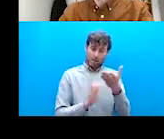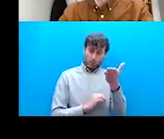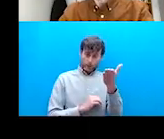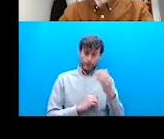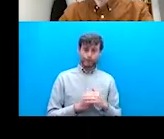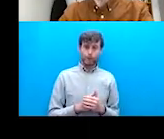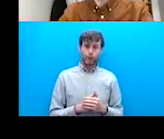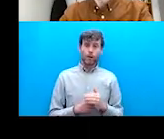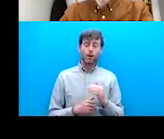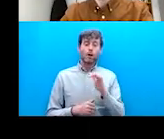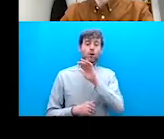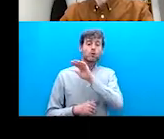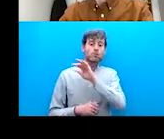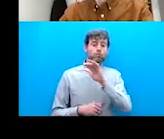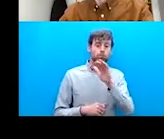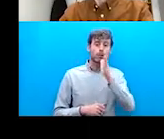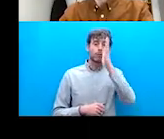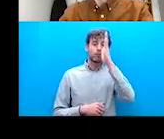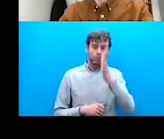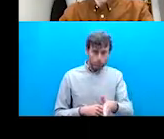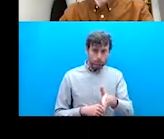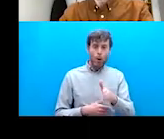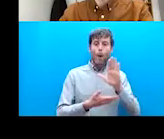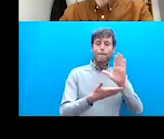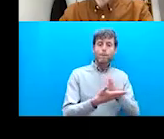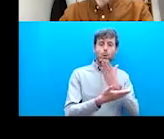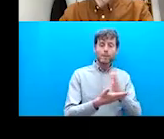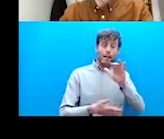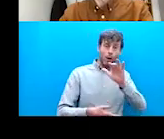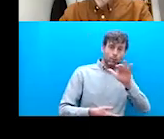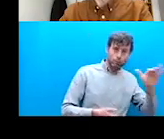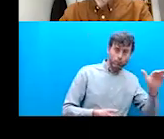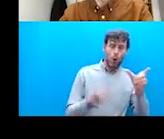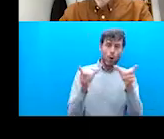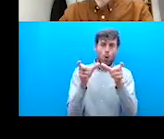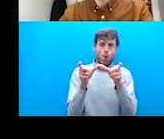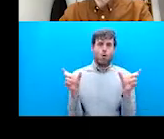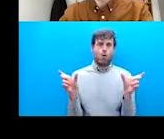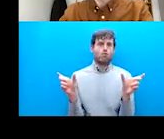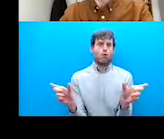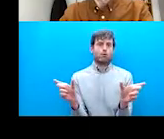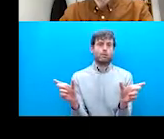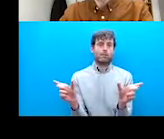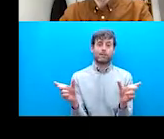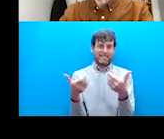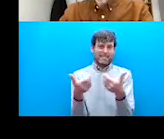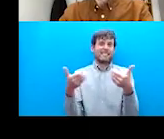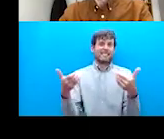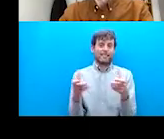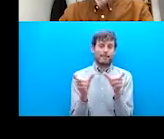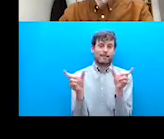and music, belong to 2 different clauses. So to translate, construction sites are